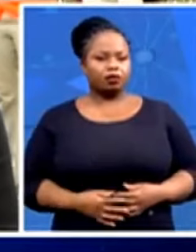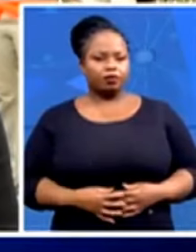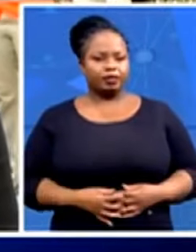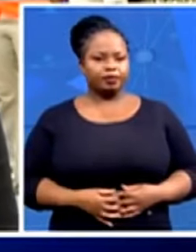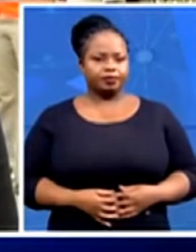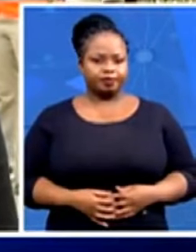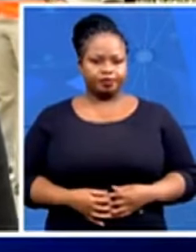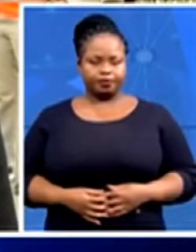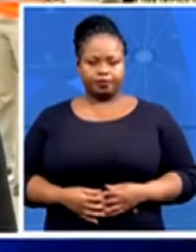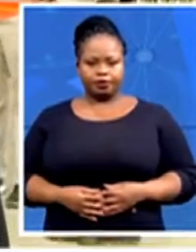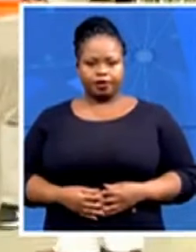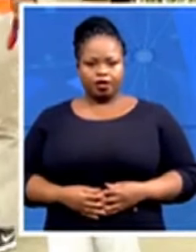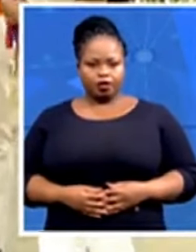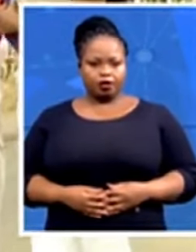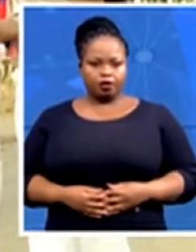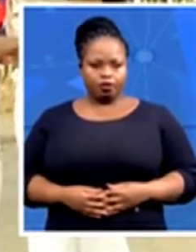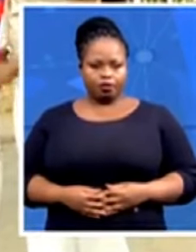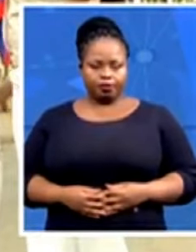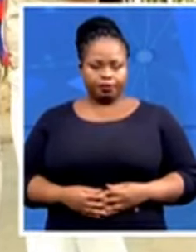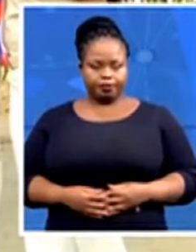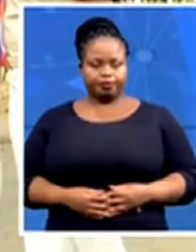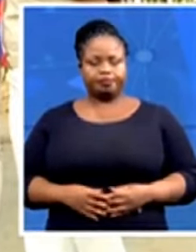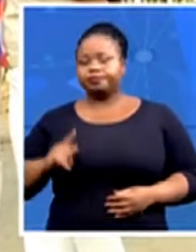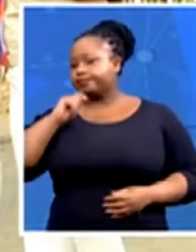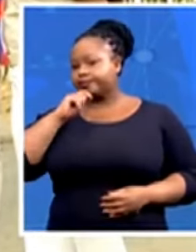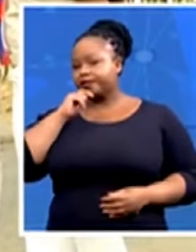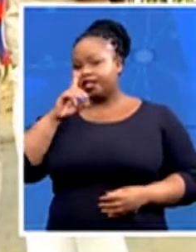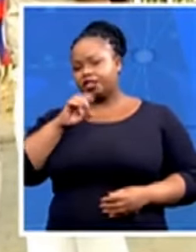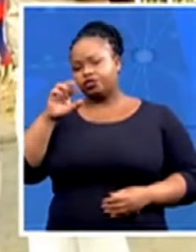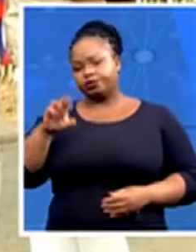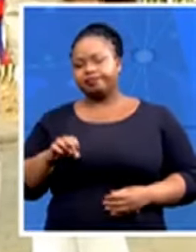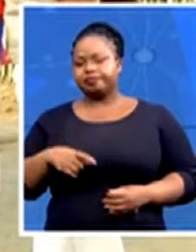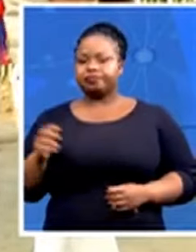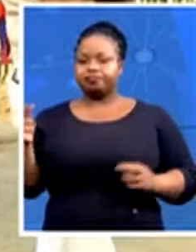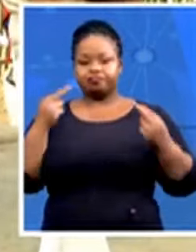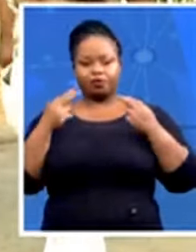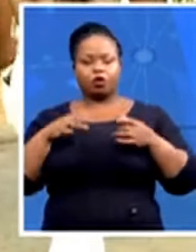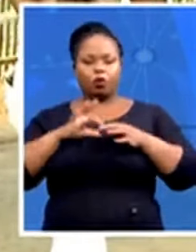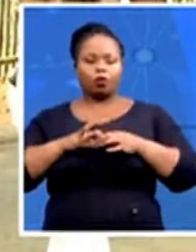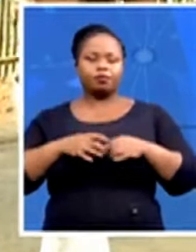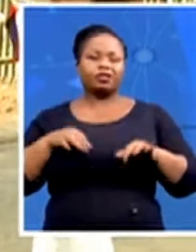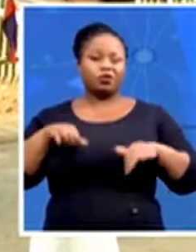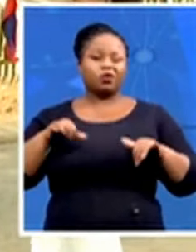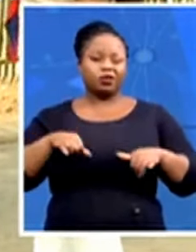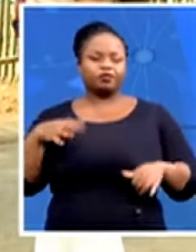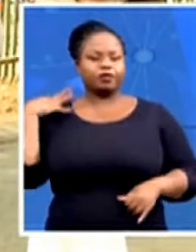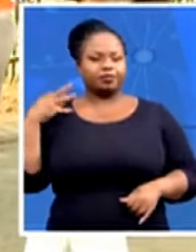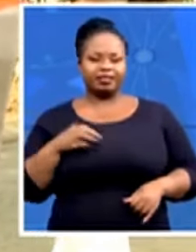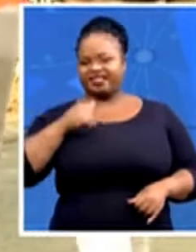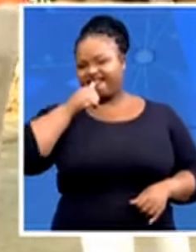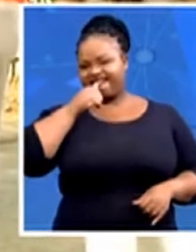Good morning to you, Desiree, and also to the viewers at home. We're still waiting for Minister Angie Motshekga to arrive at